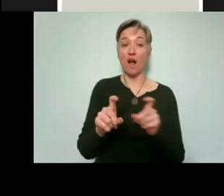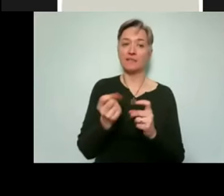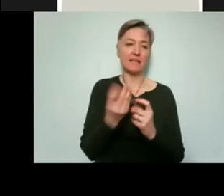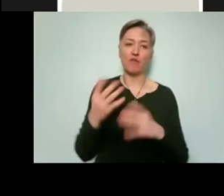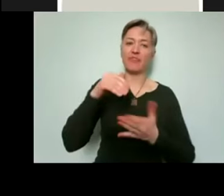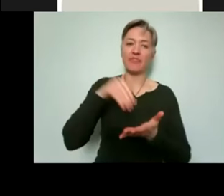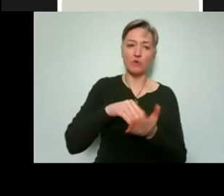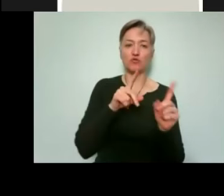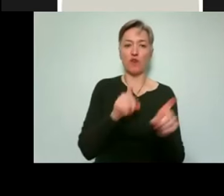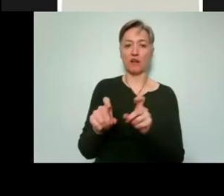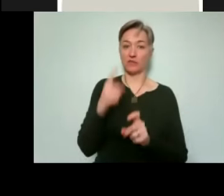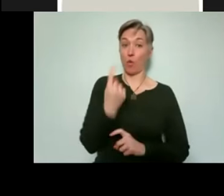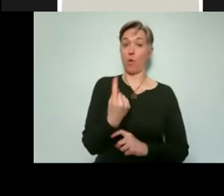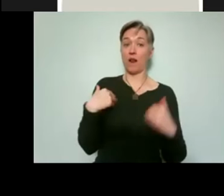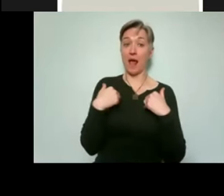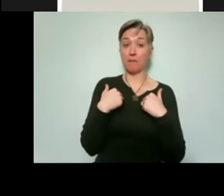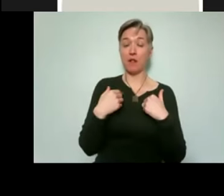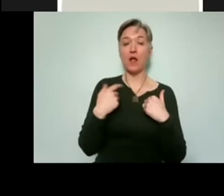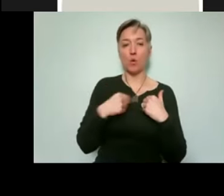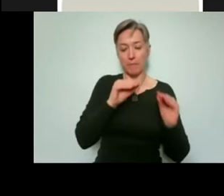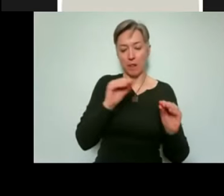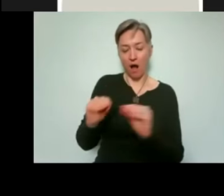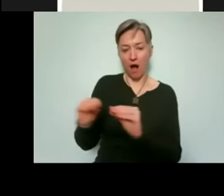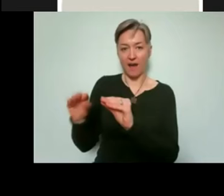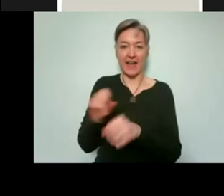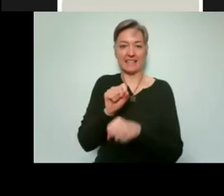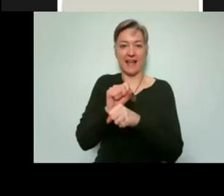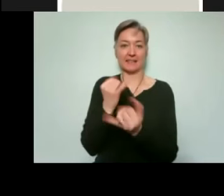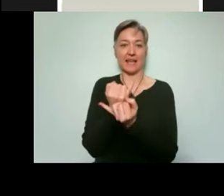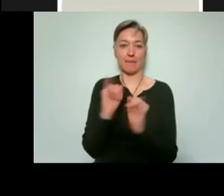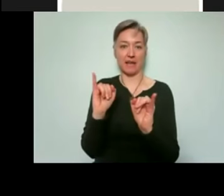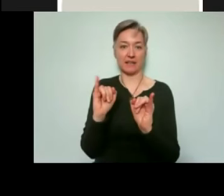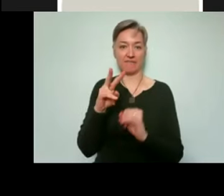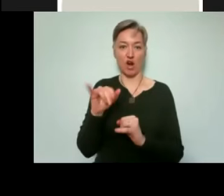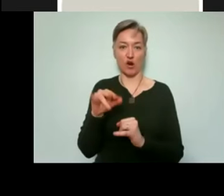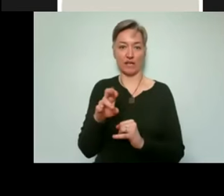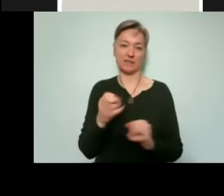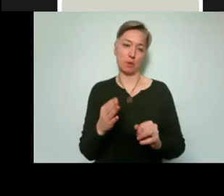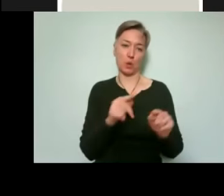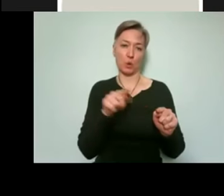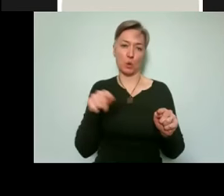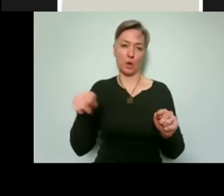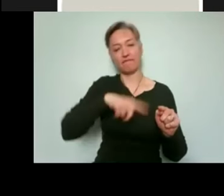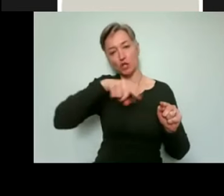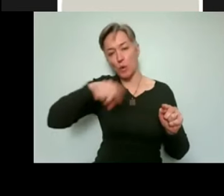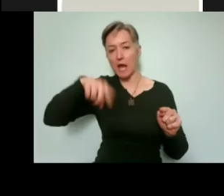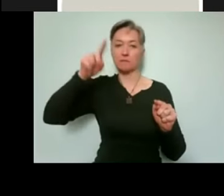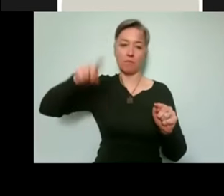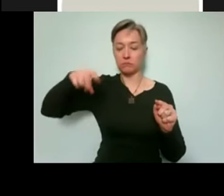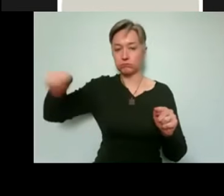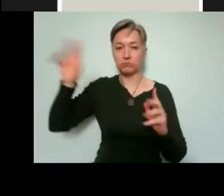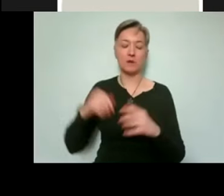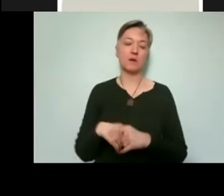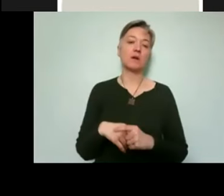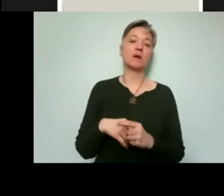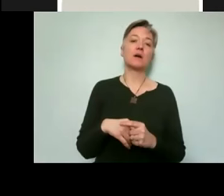this is a single animal, we plot that task independent variance in blue. And it kind of like, I don't know, fluctuates, whatever, goes up and down.